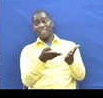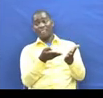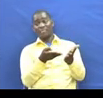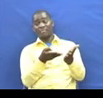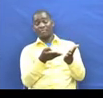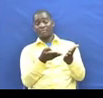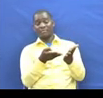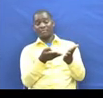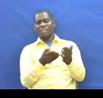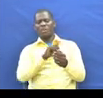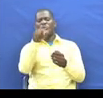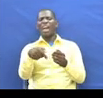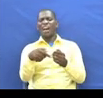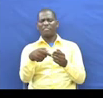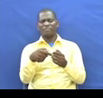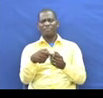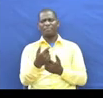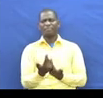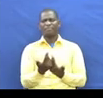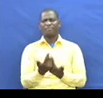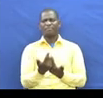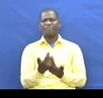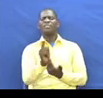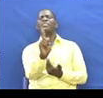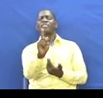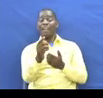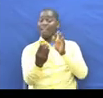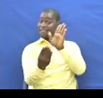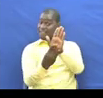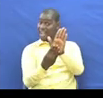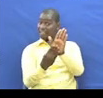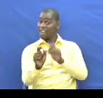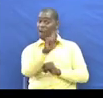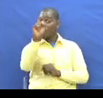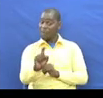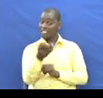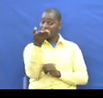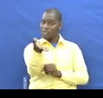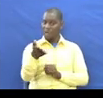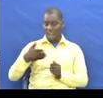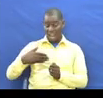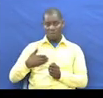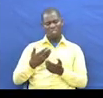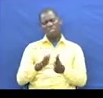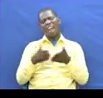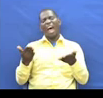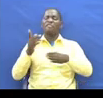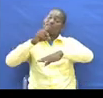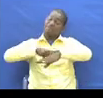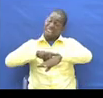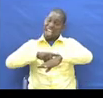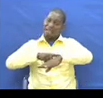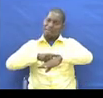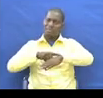Yes, they are here. There are about 5 questions. There are about, not 5, 9 questions.